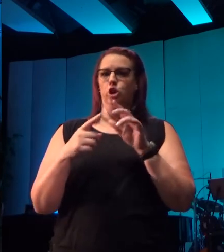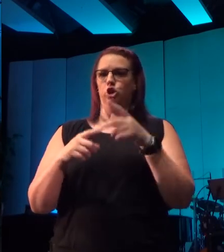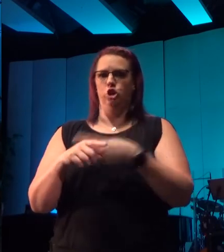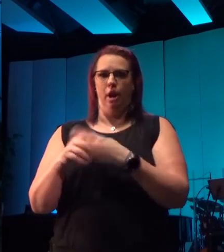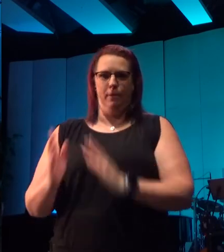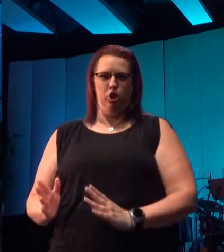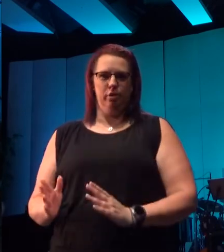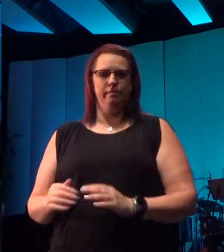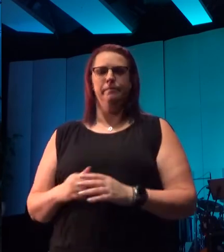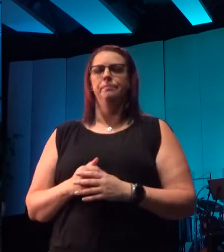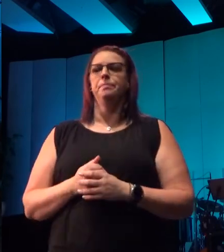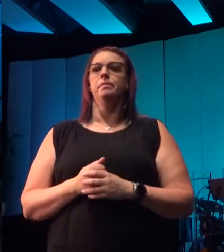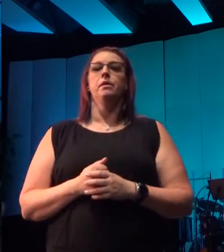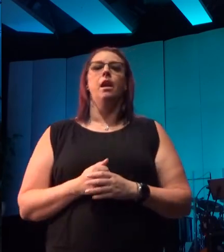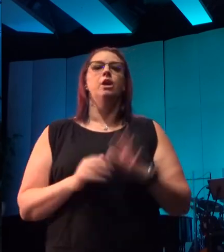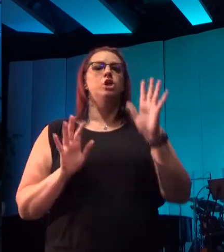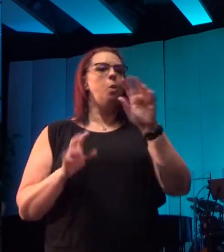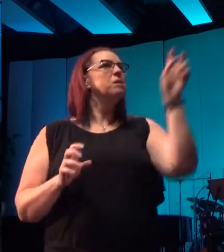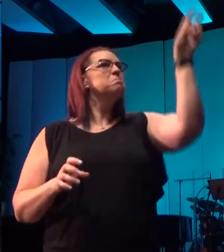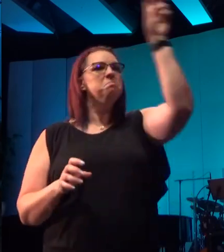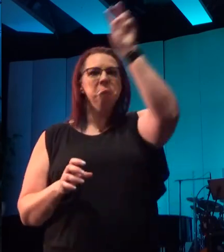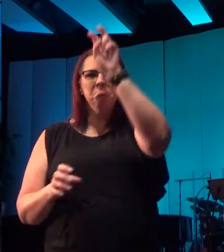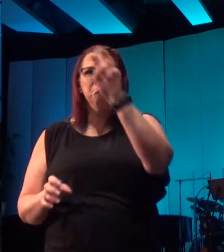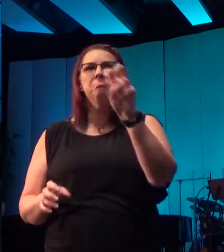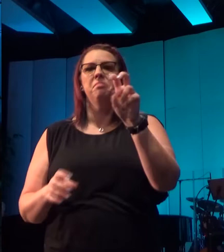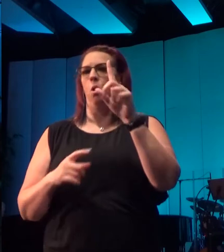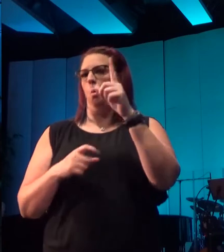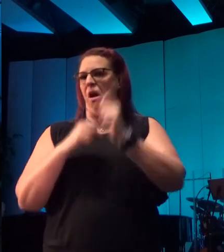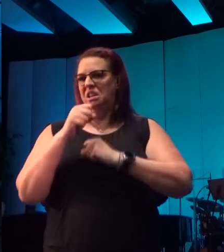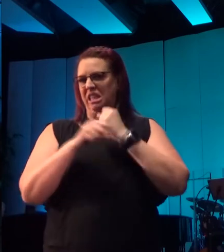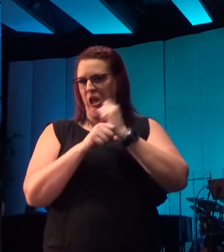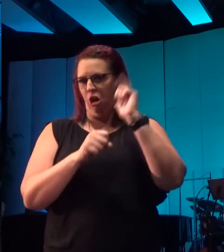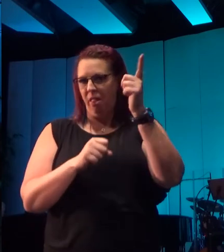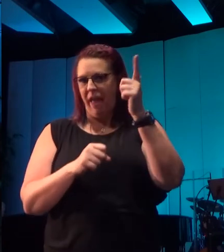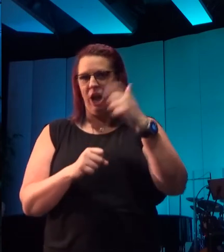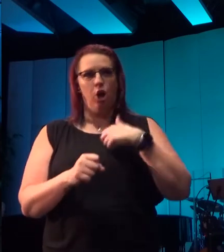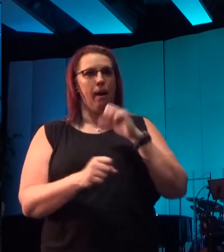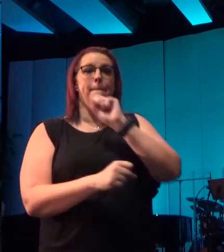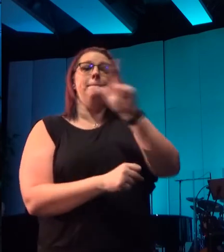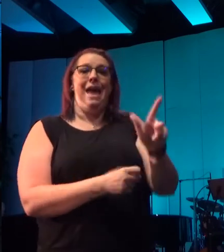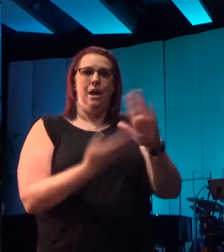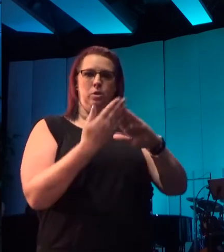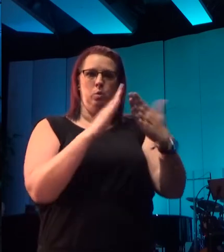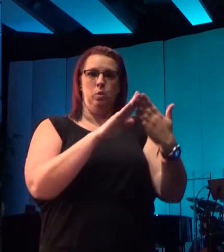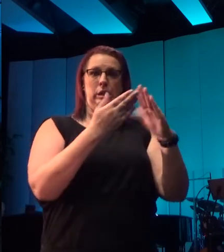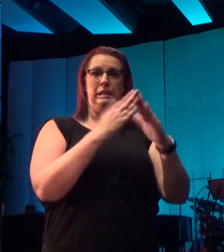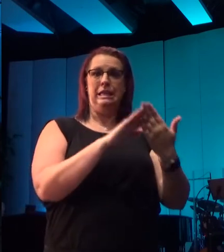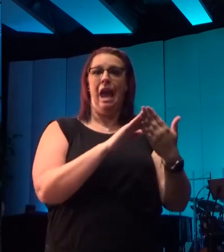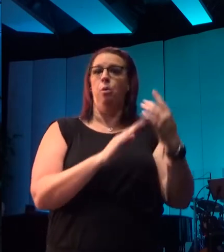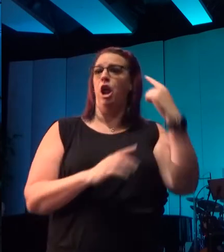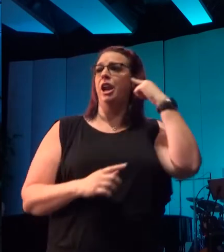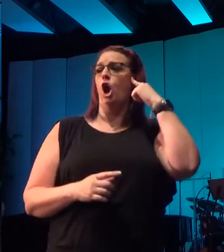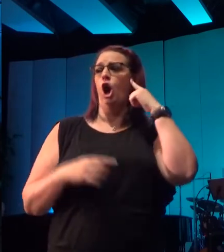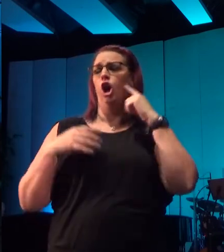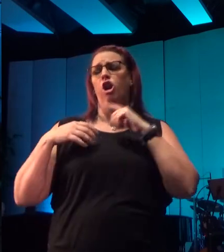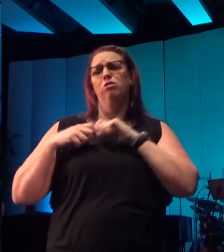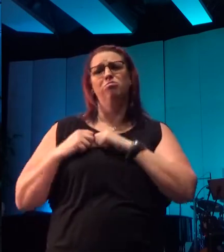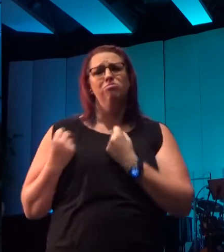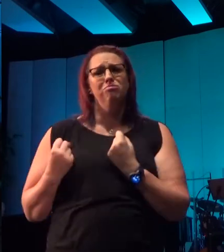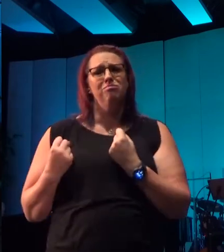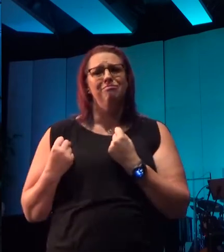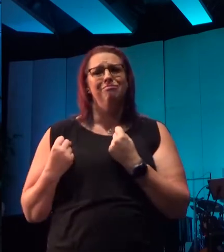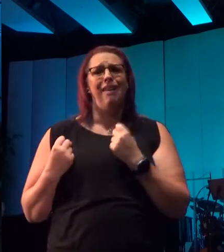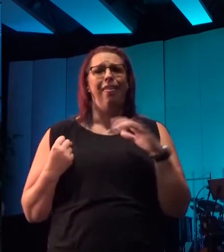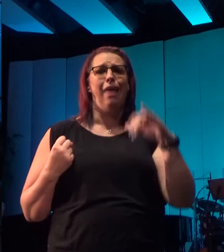way. And a little over a year later, he came back to that place and heard to his heartache that the little child